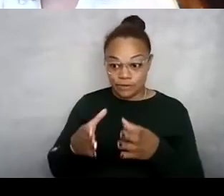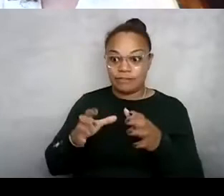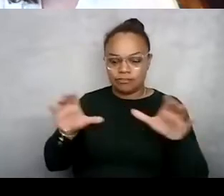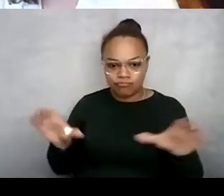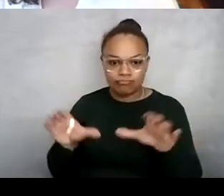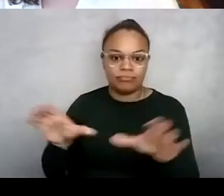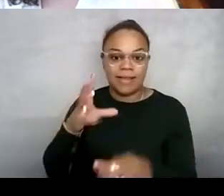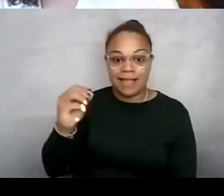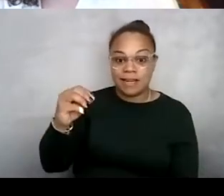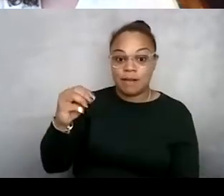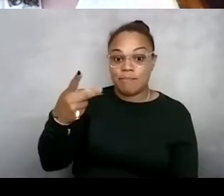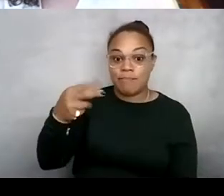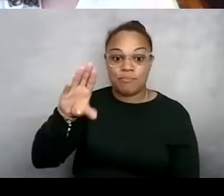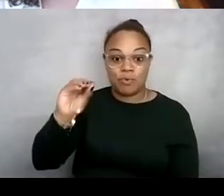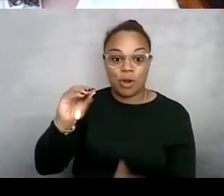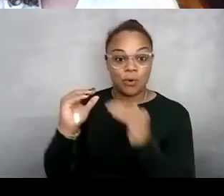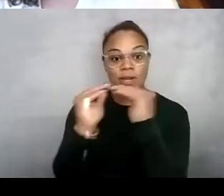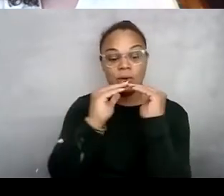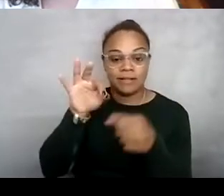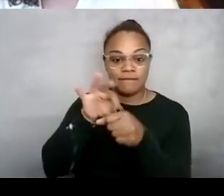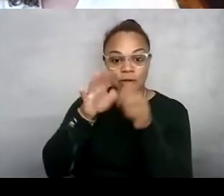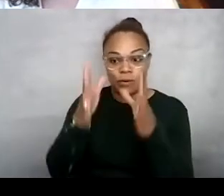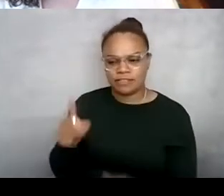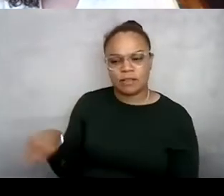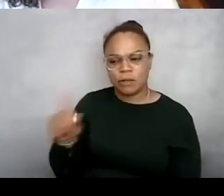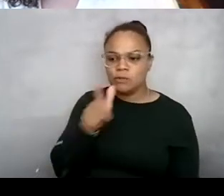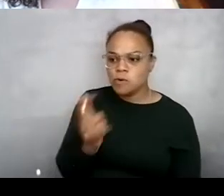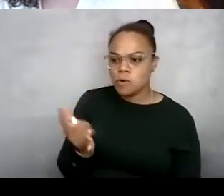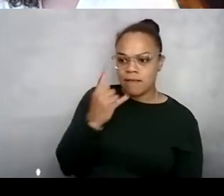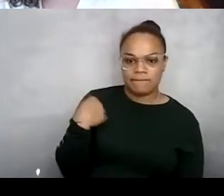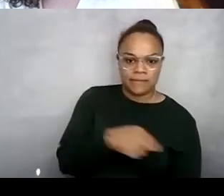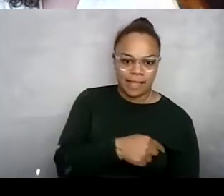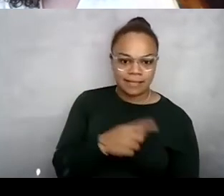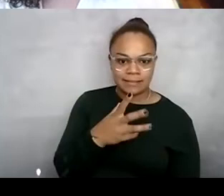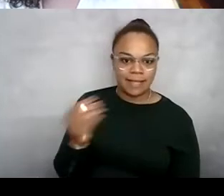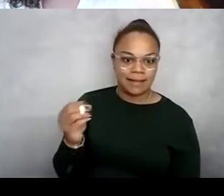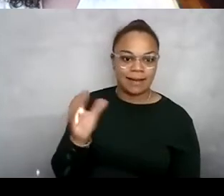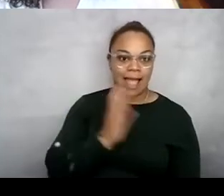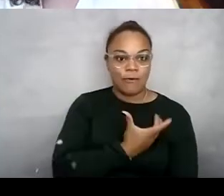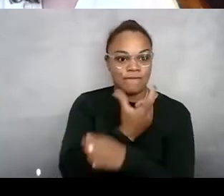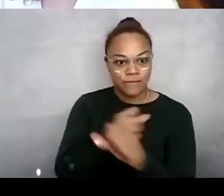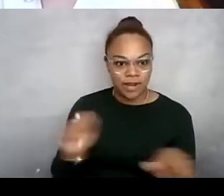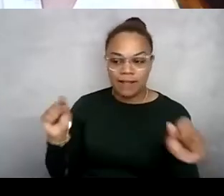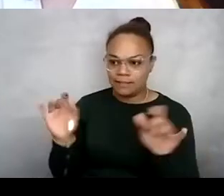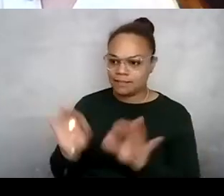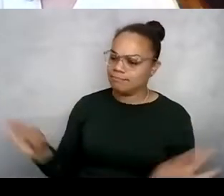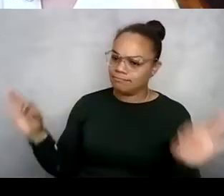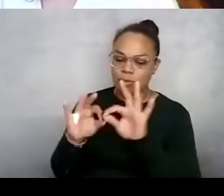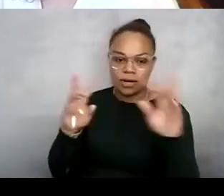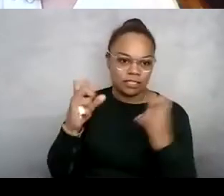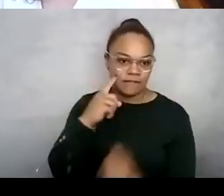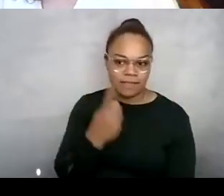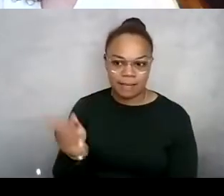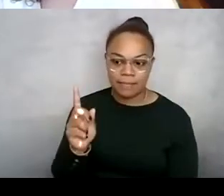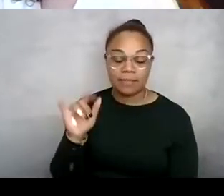voters, the people who love us, for whom our freedom is a litmus test issue, is the most undernourished